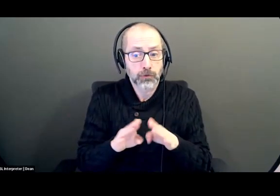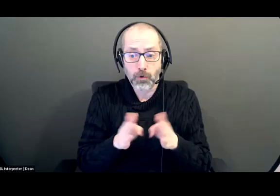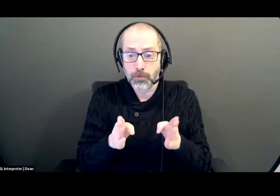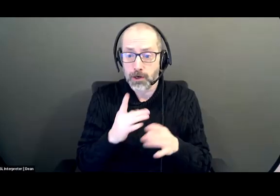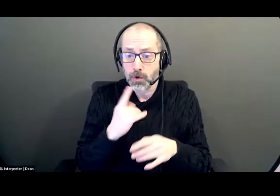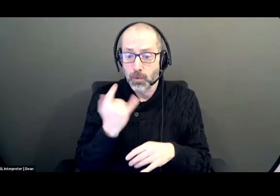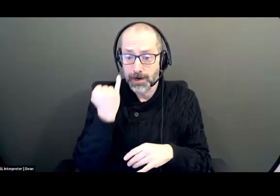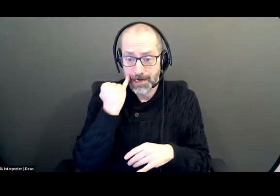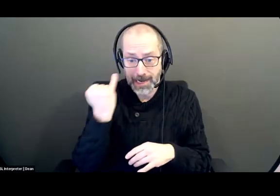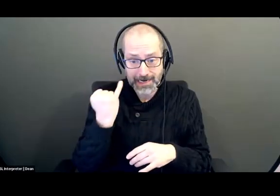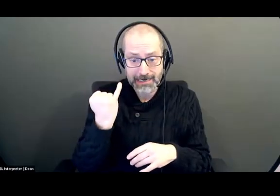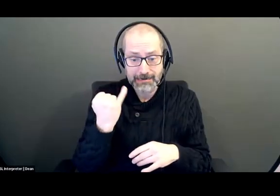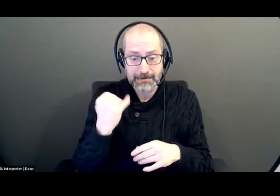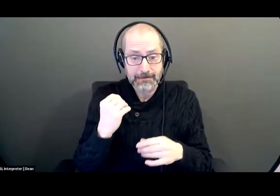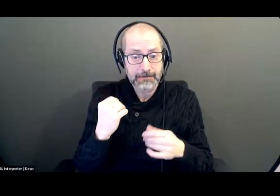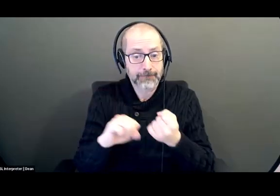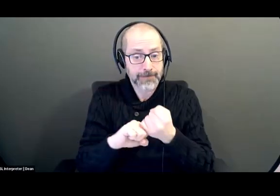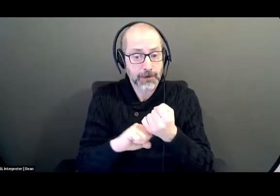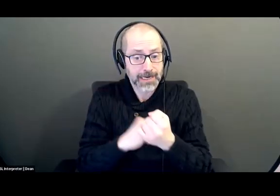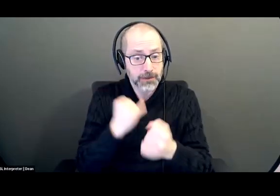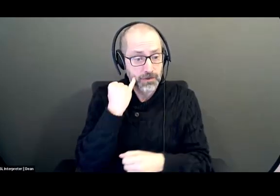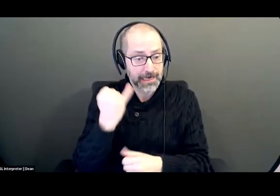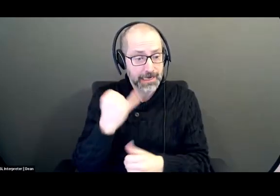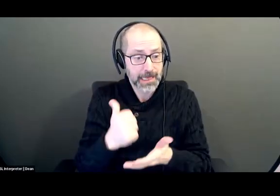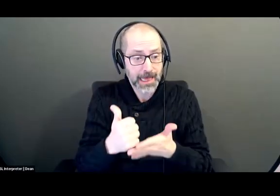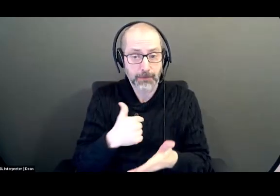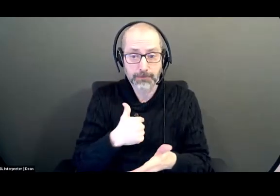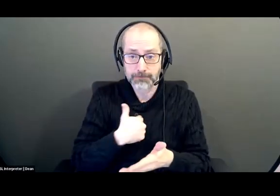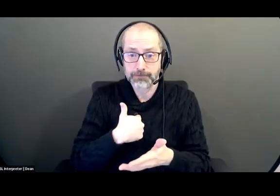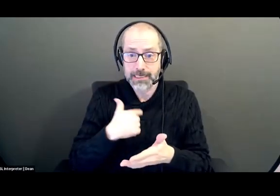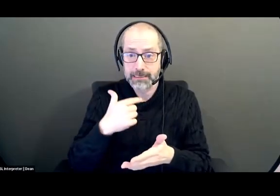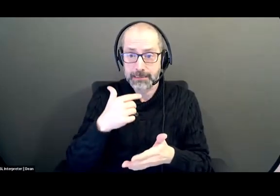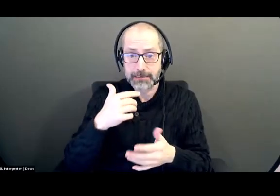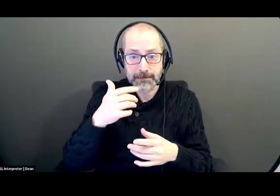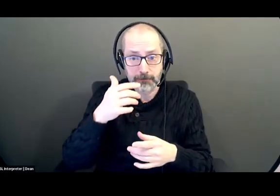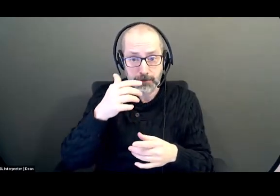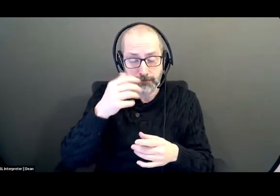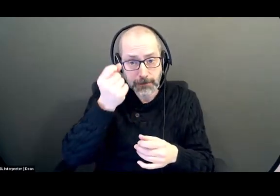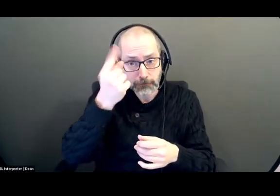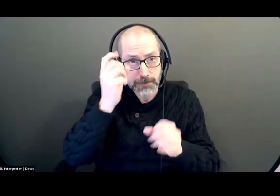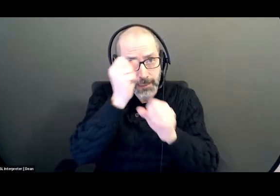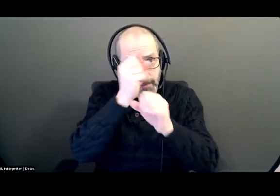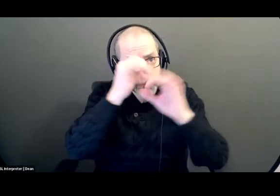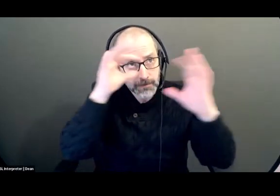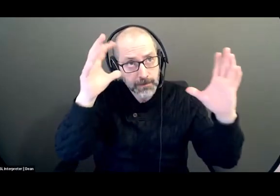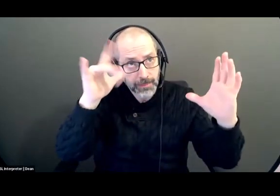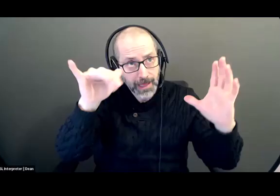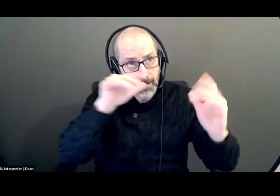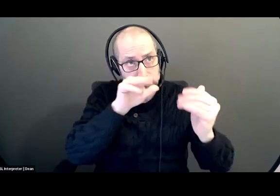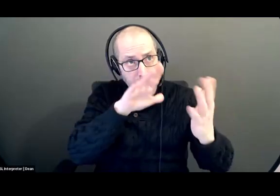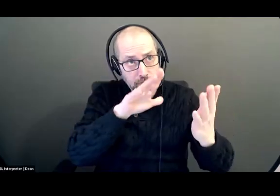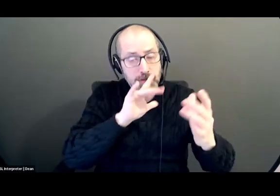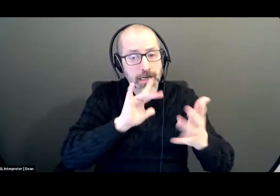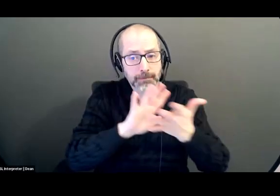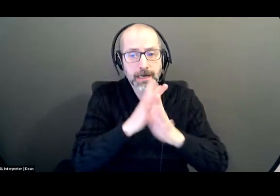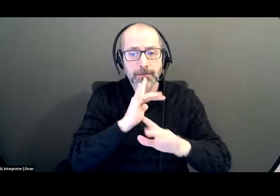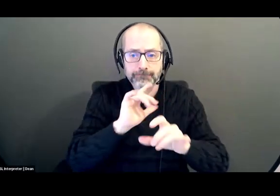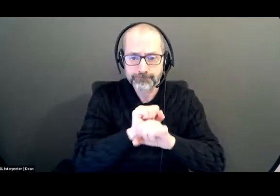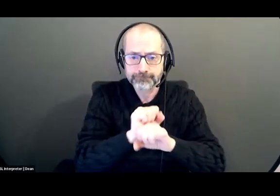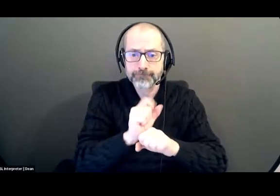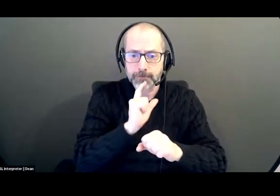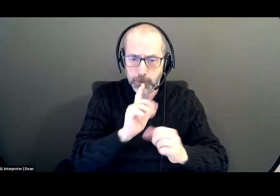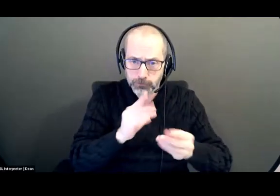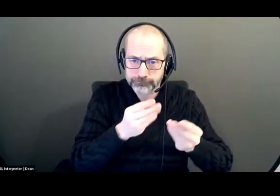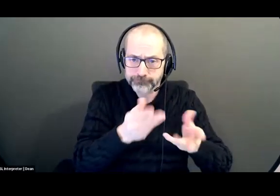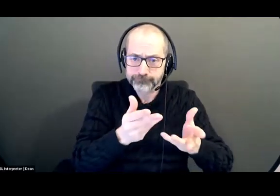is a constant. The system change tends to be slow, but people make it work. So the good news that we have